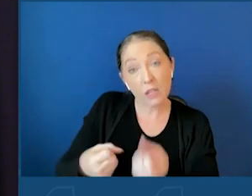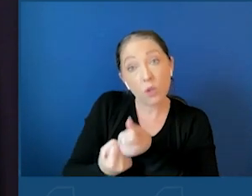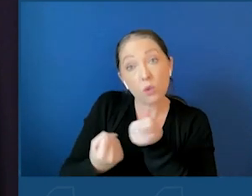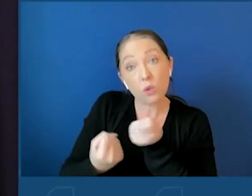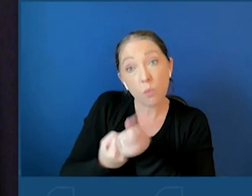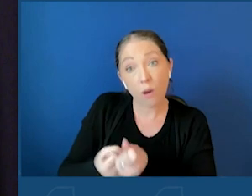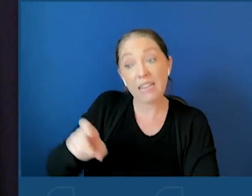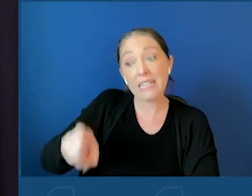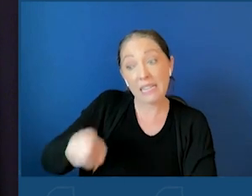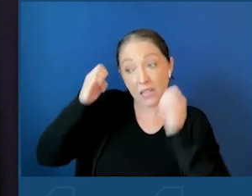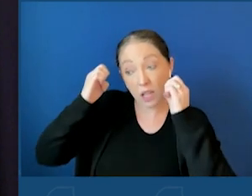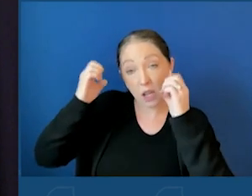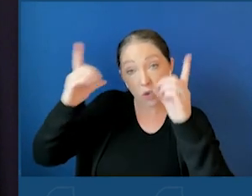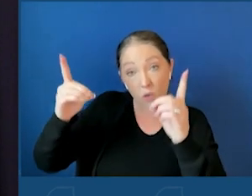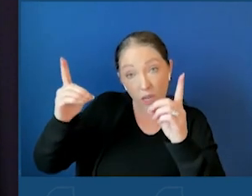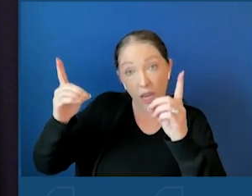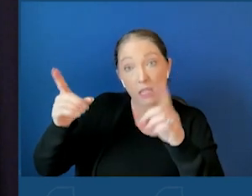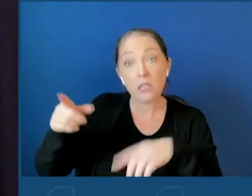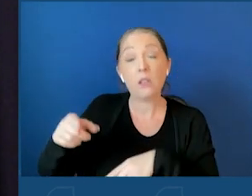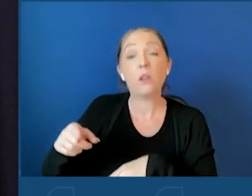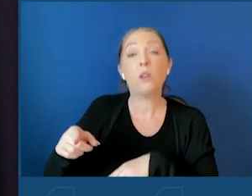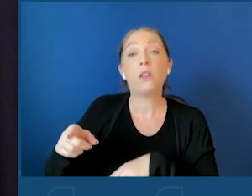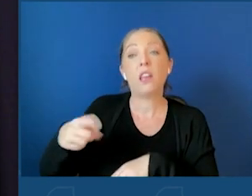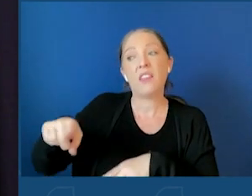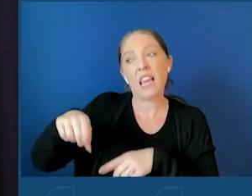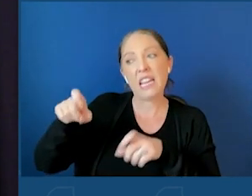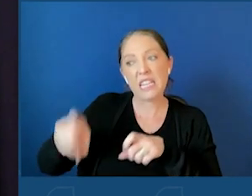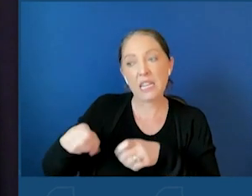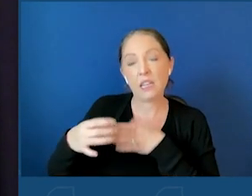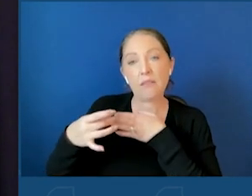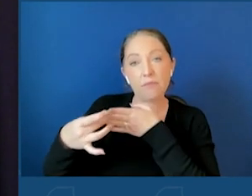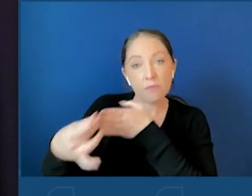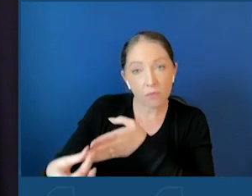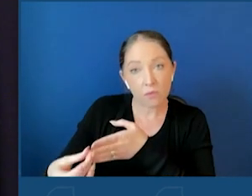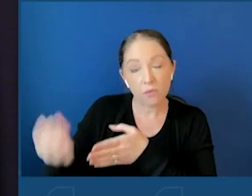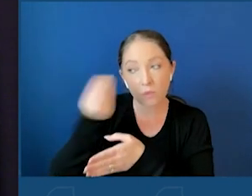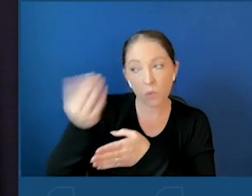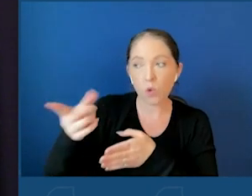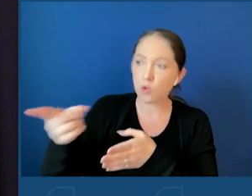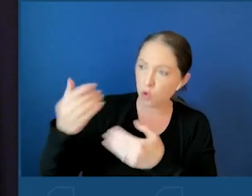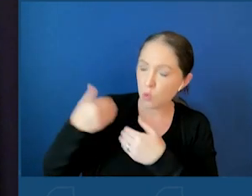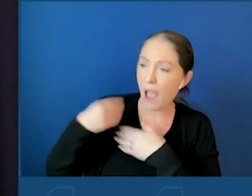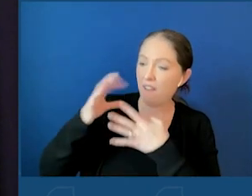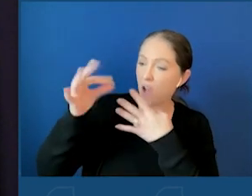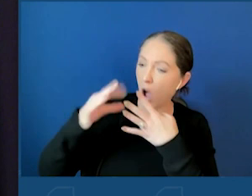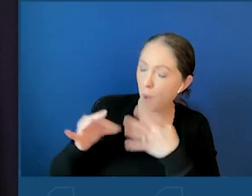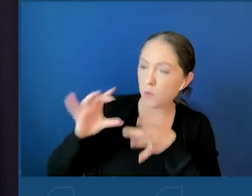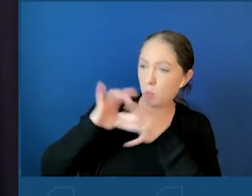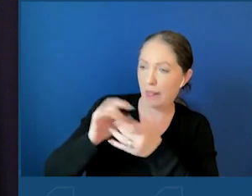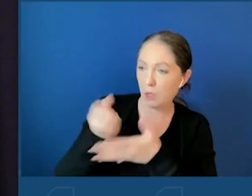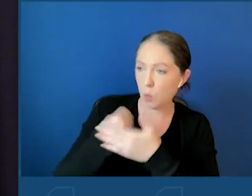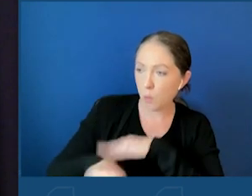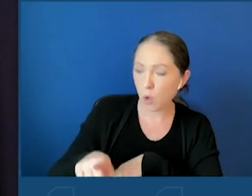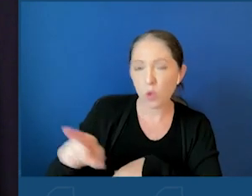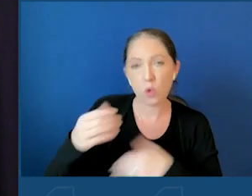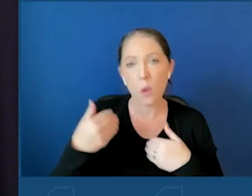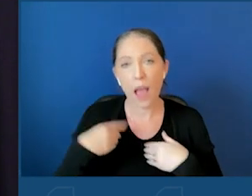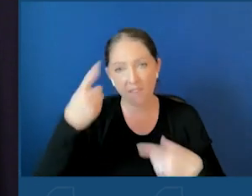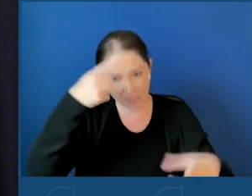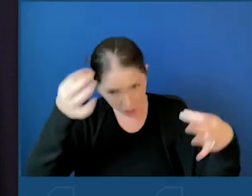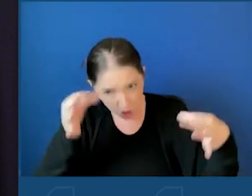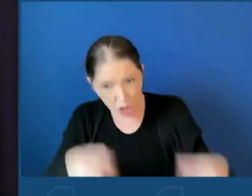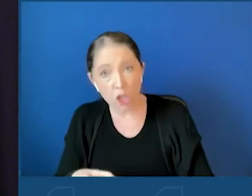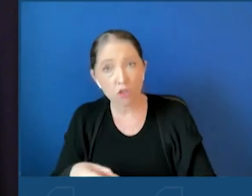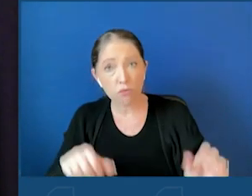education, but also too that needed that guidance to say you have options around birth. You have choices. You have a decision you can make that's